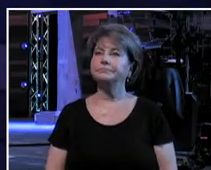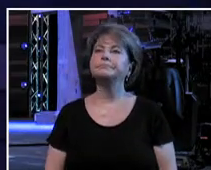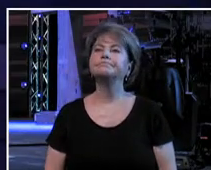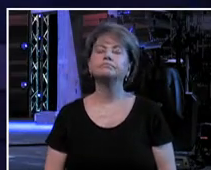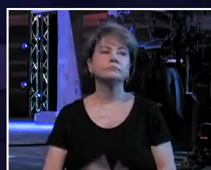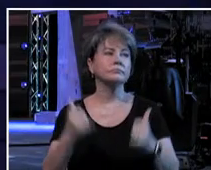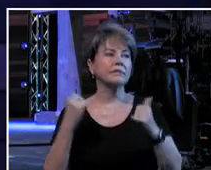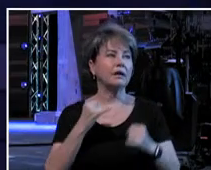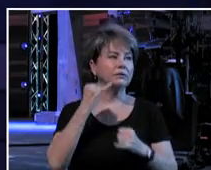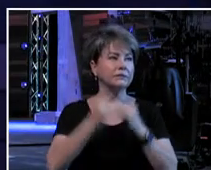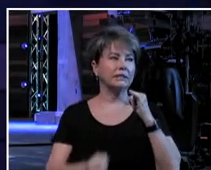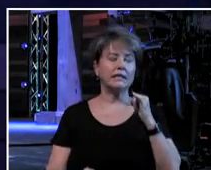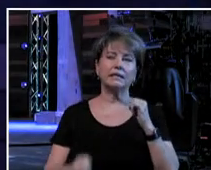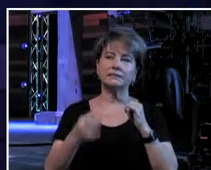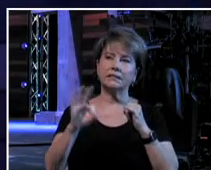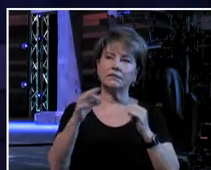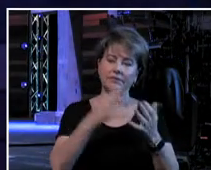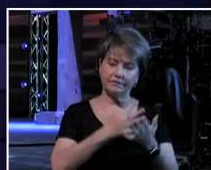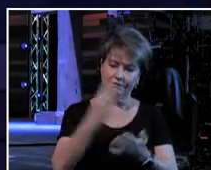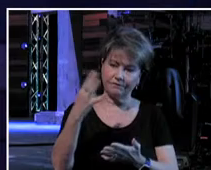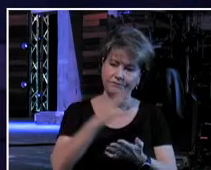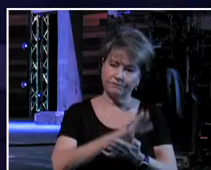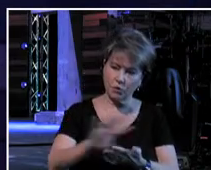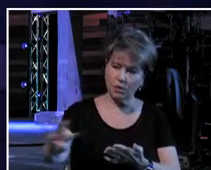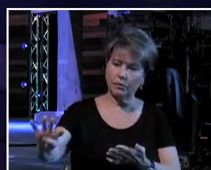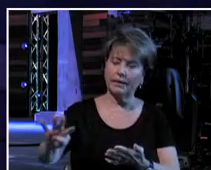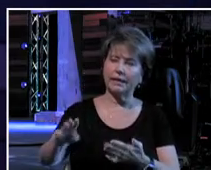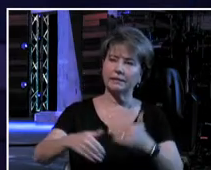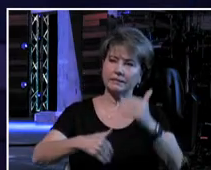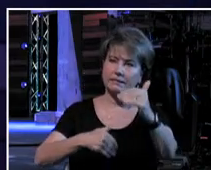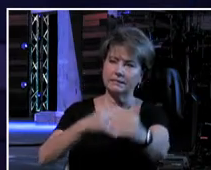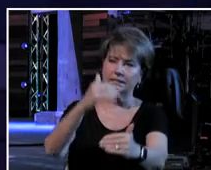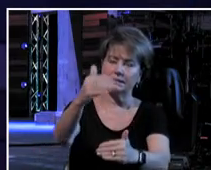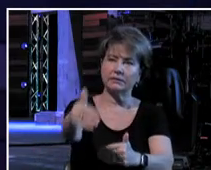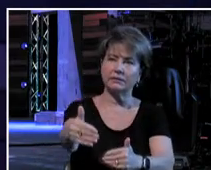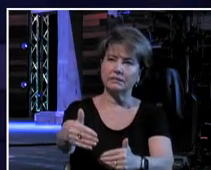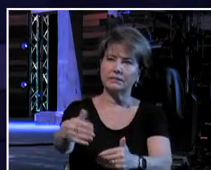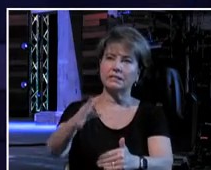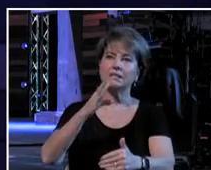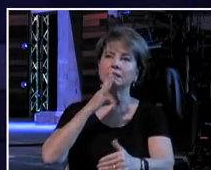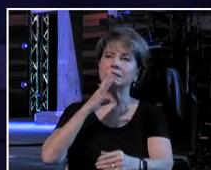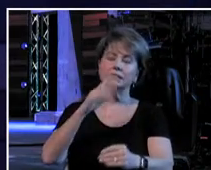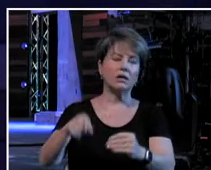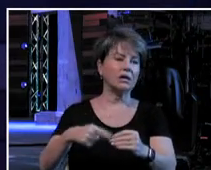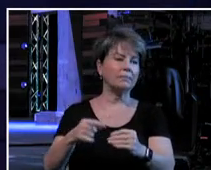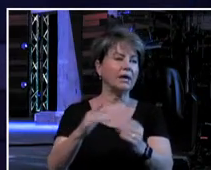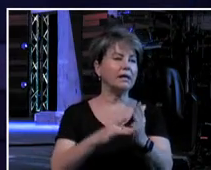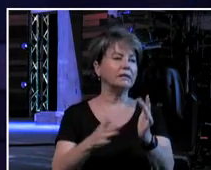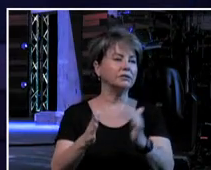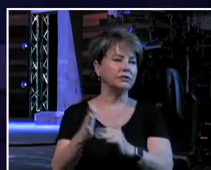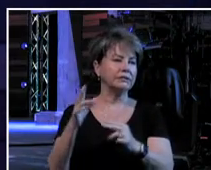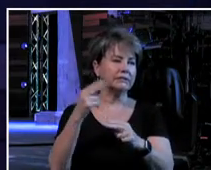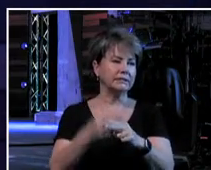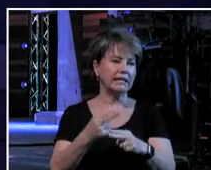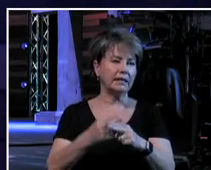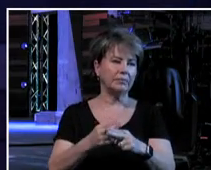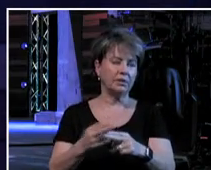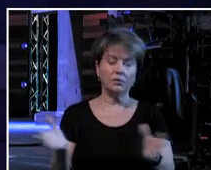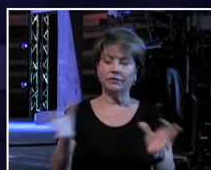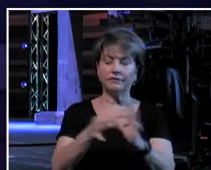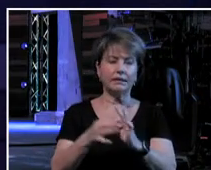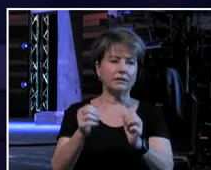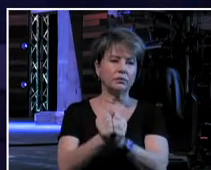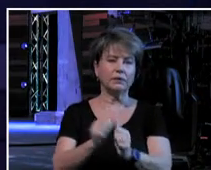up on the last of our four-week series of Let's Talk Jesus And. We've been partnering with six other churches across the